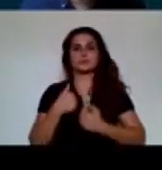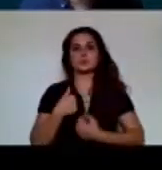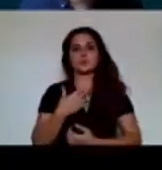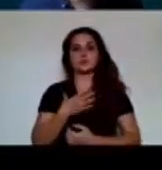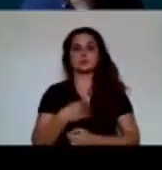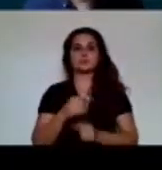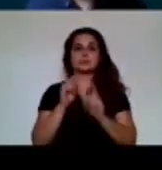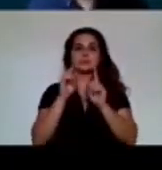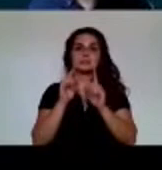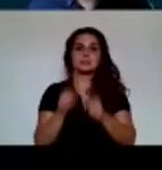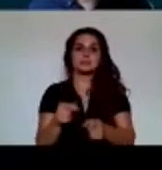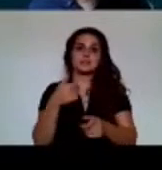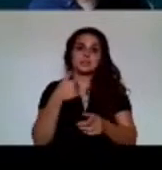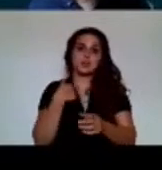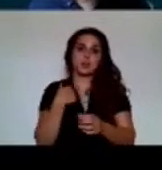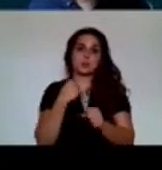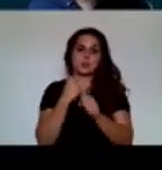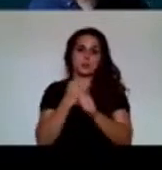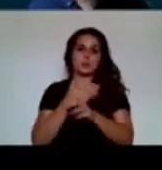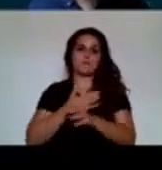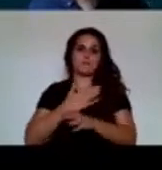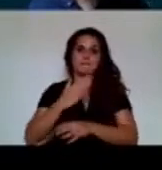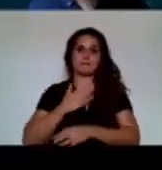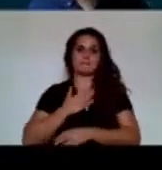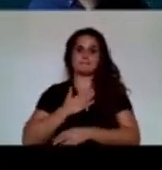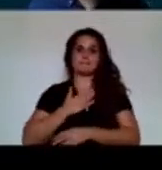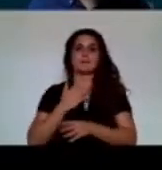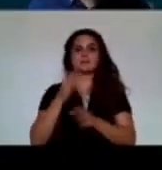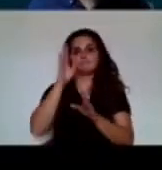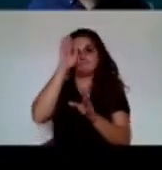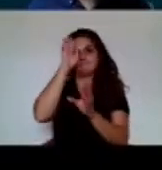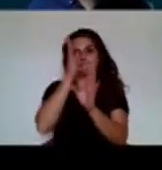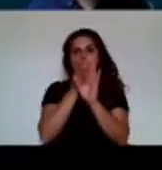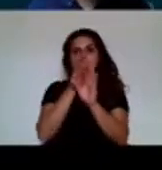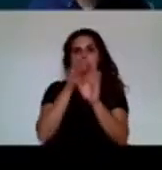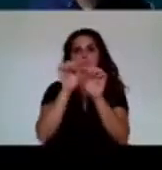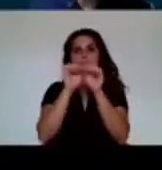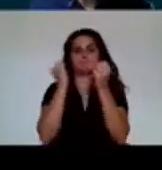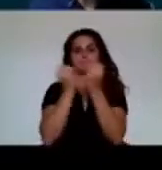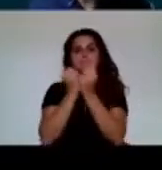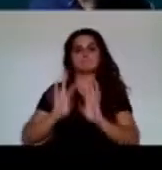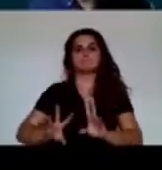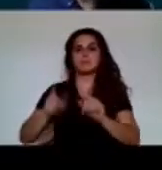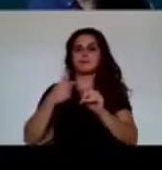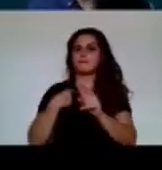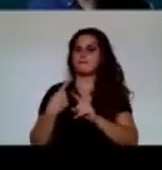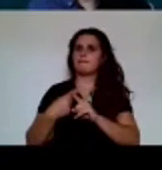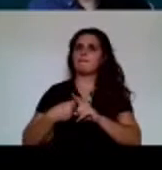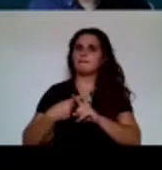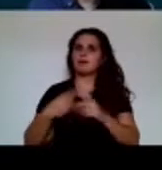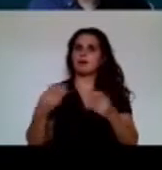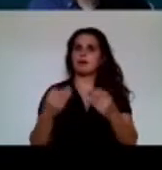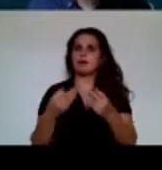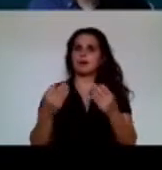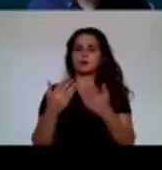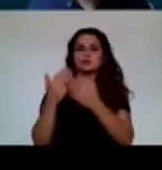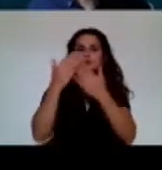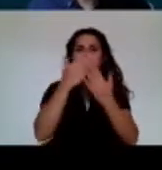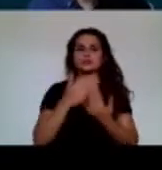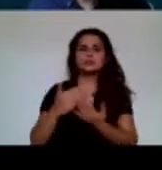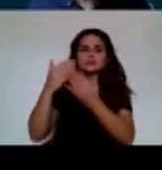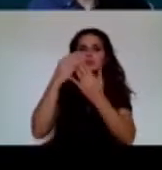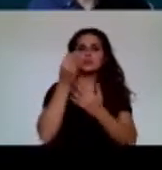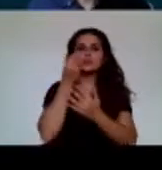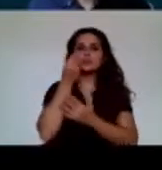by saying that I'm a social developmental psychologist myself, and so I'm very much interested in studying